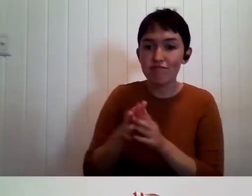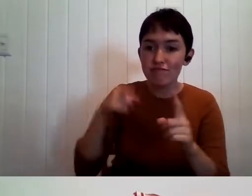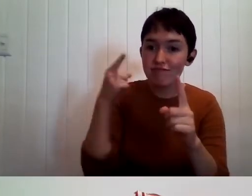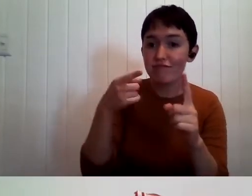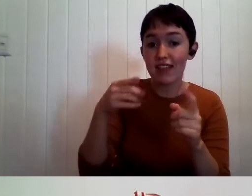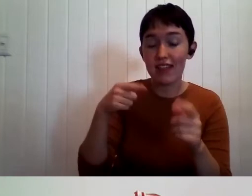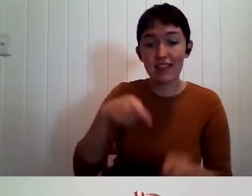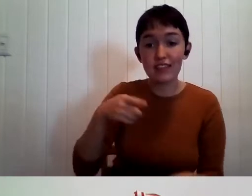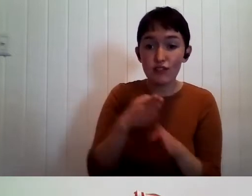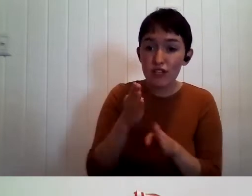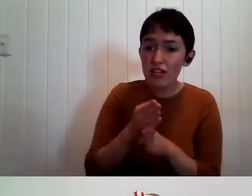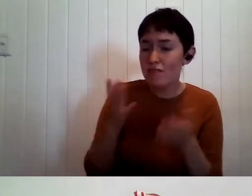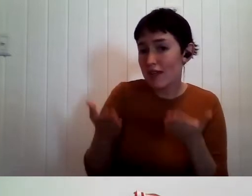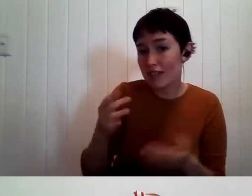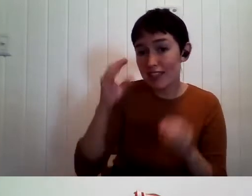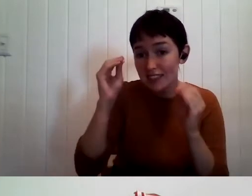a professor?